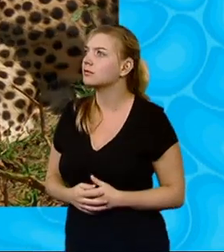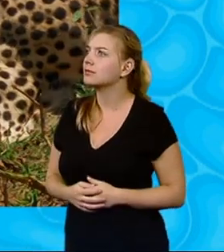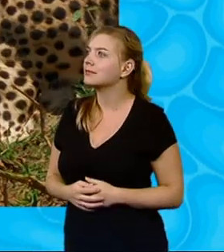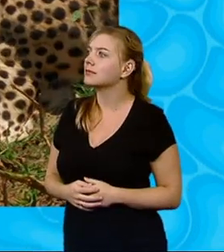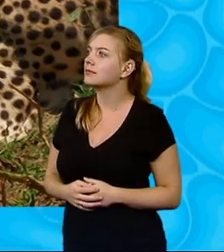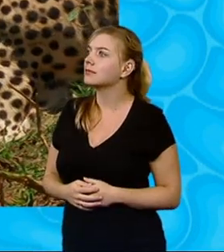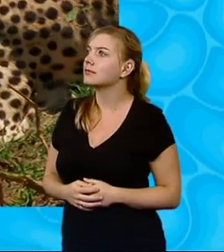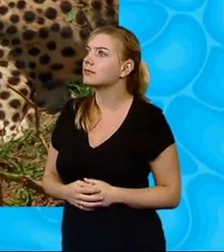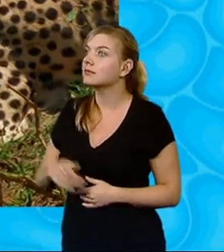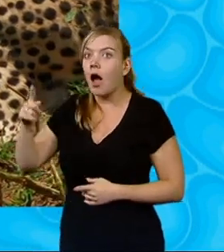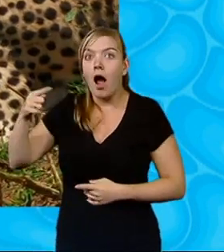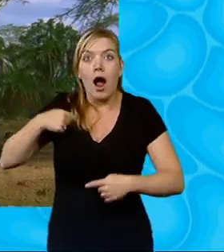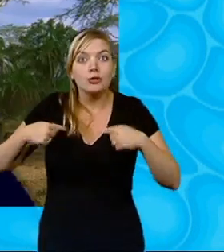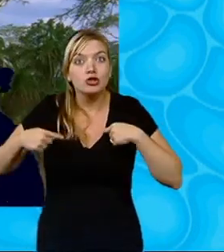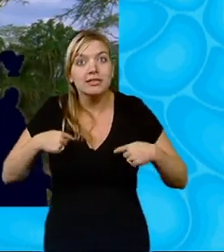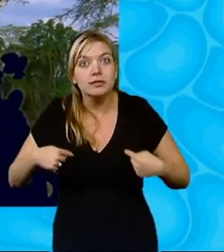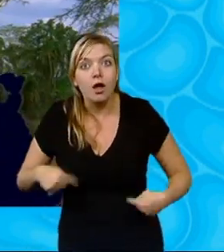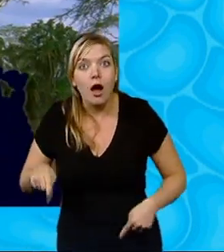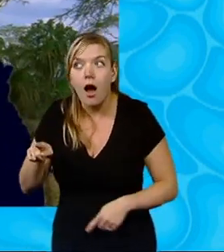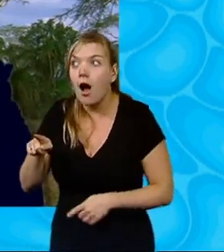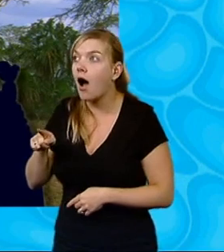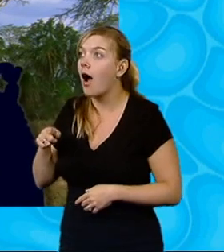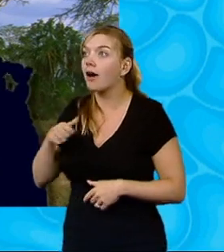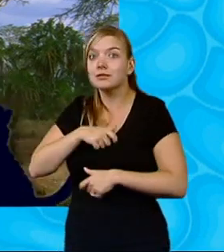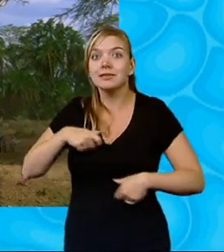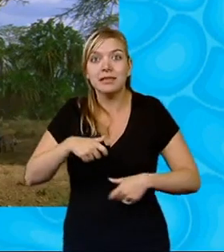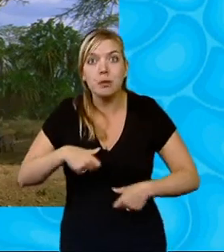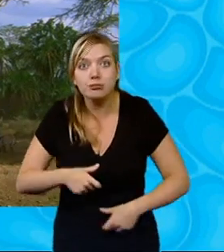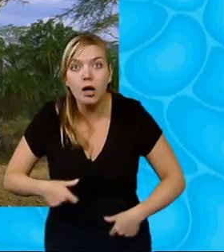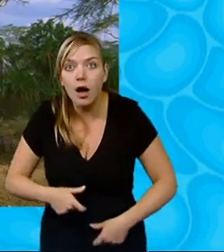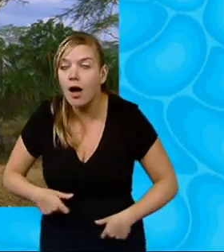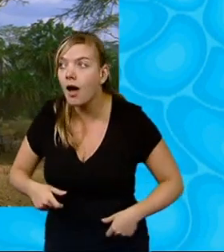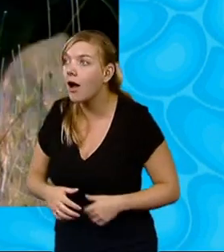A cheetah! And zebras!